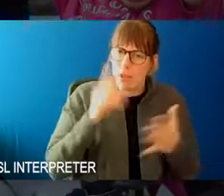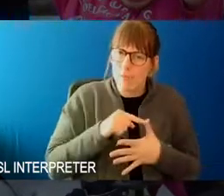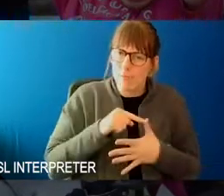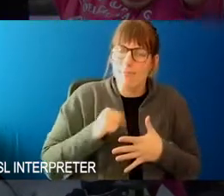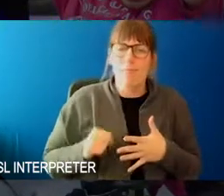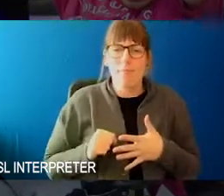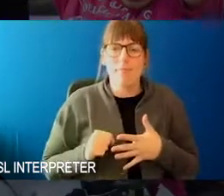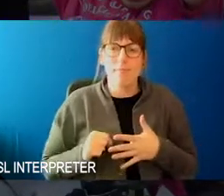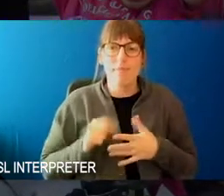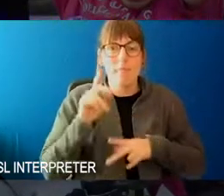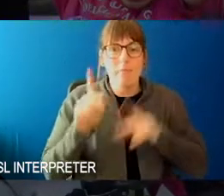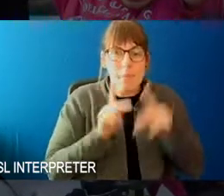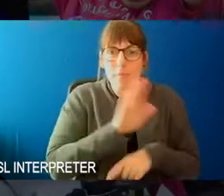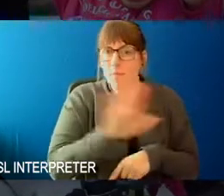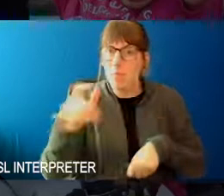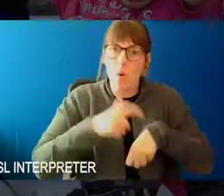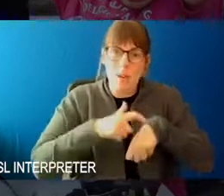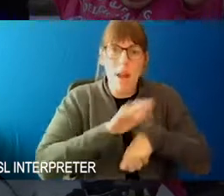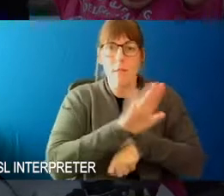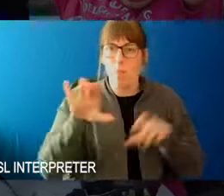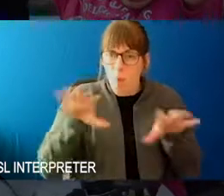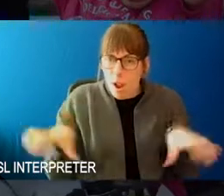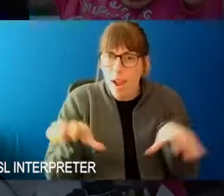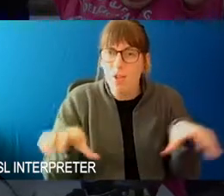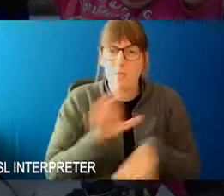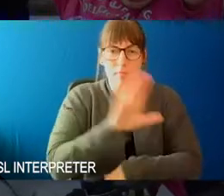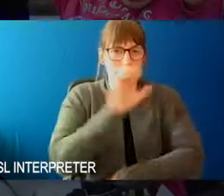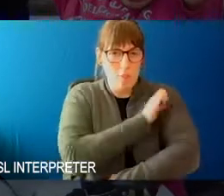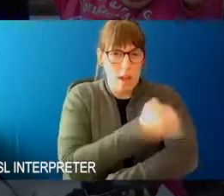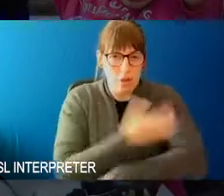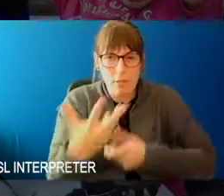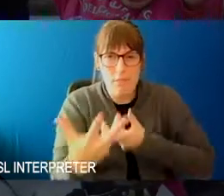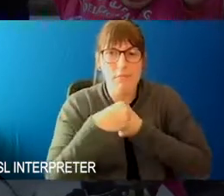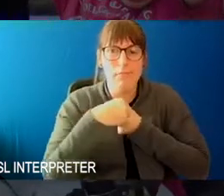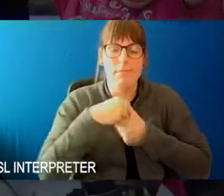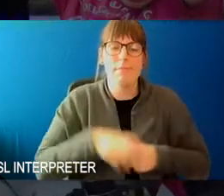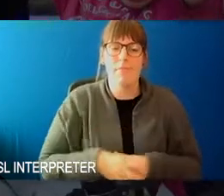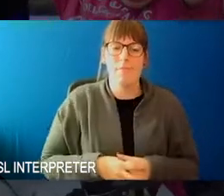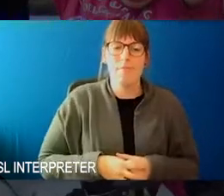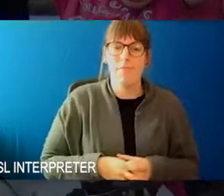what's essential. It requests of people their time and voice in their action.